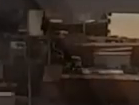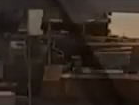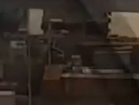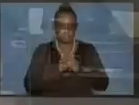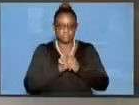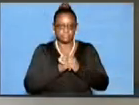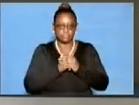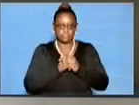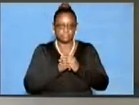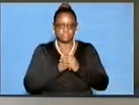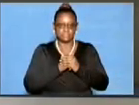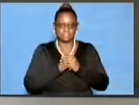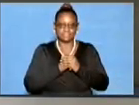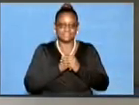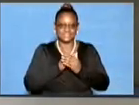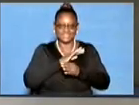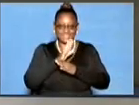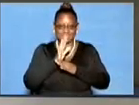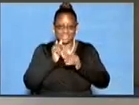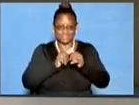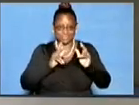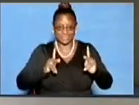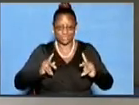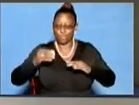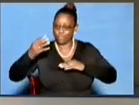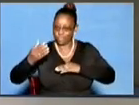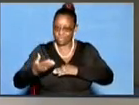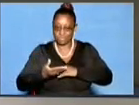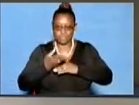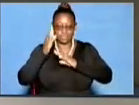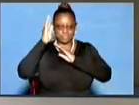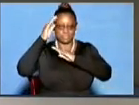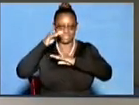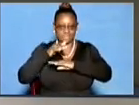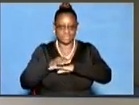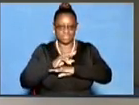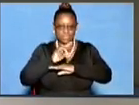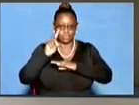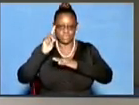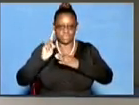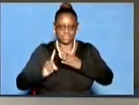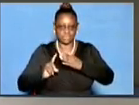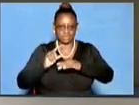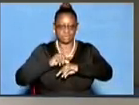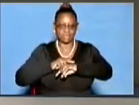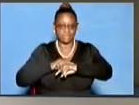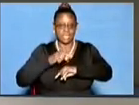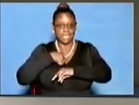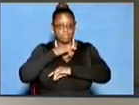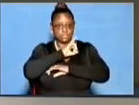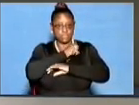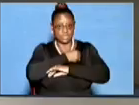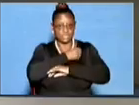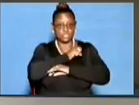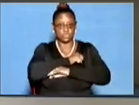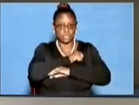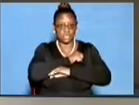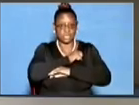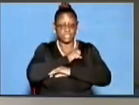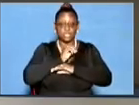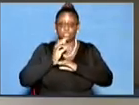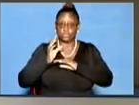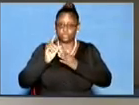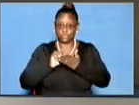now. Good evening, everyone. Welcome to the Bahamas Tonight, the weekend edition. I'm Jimenita Swain. Topping